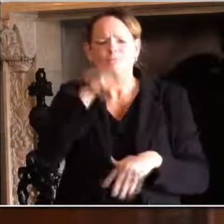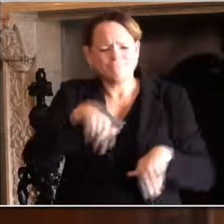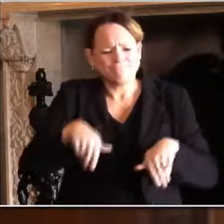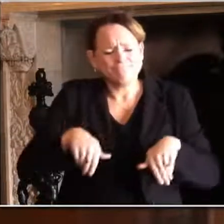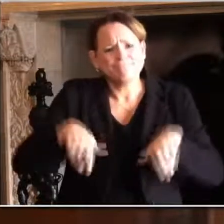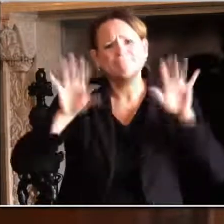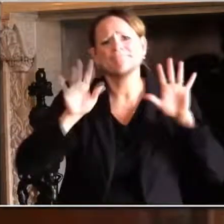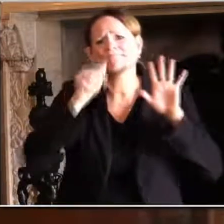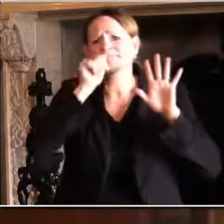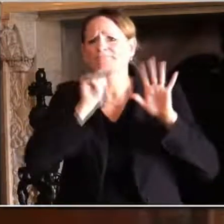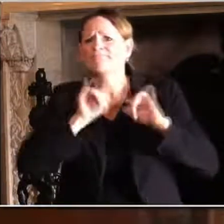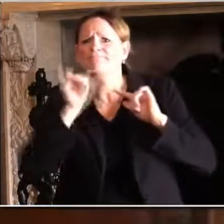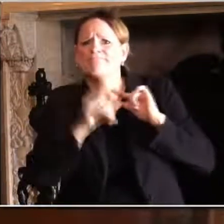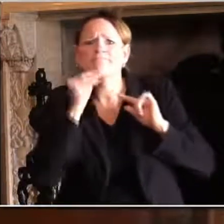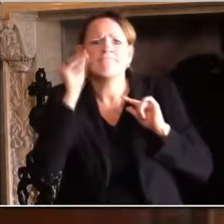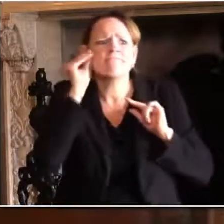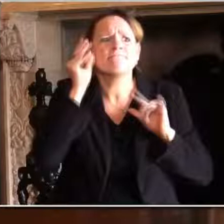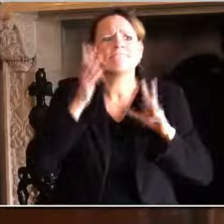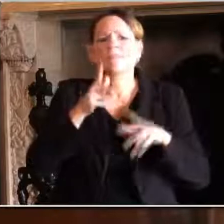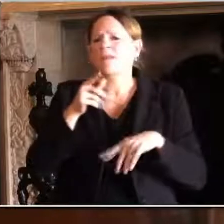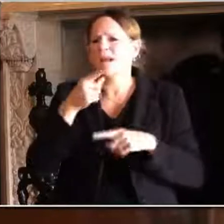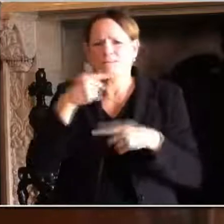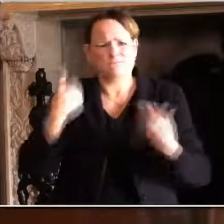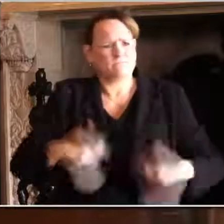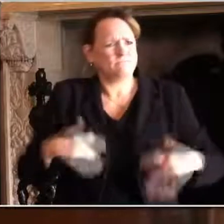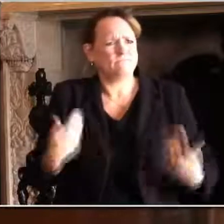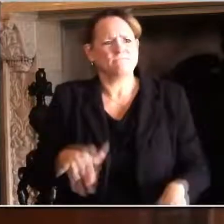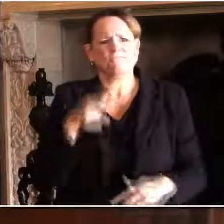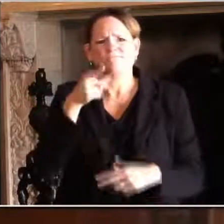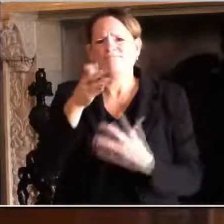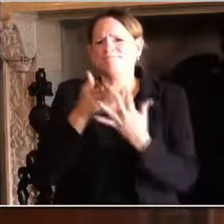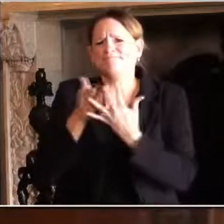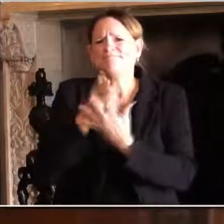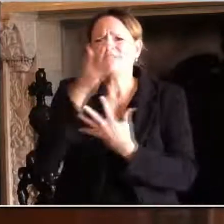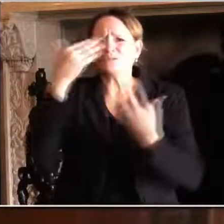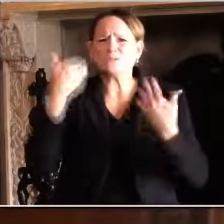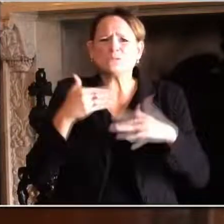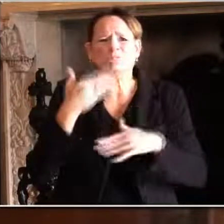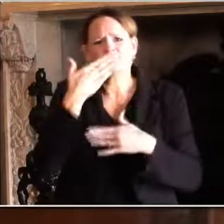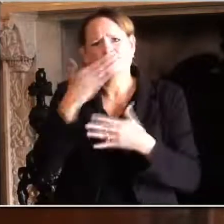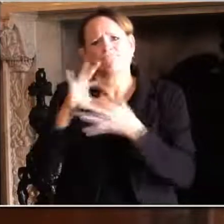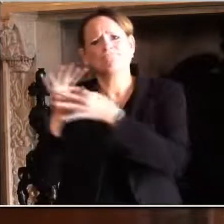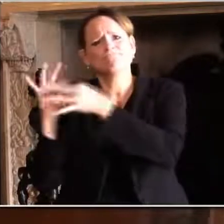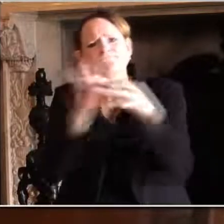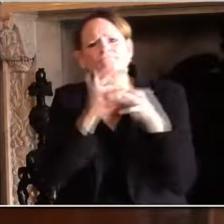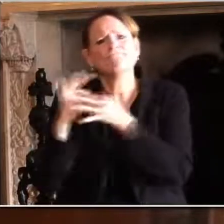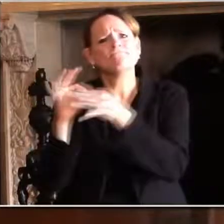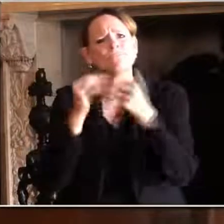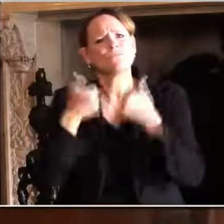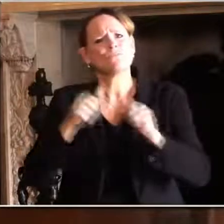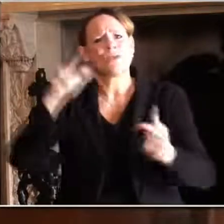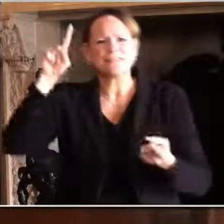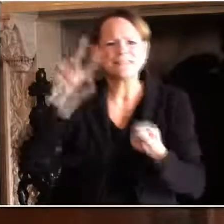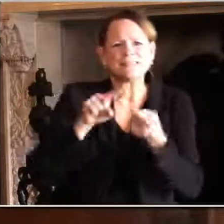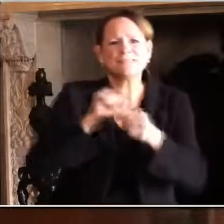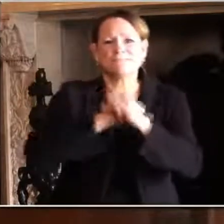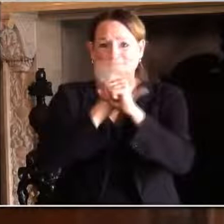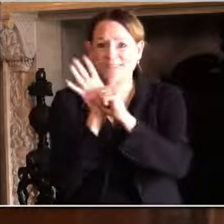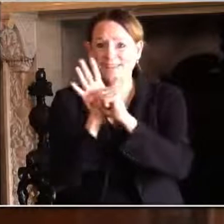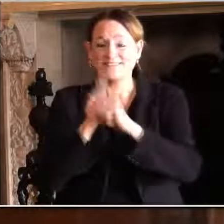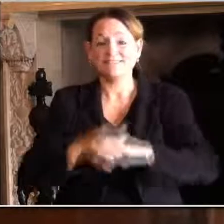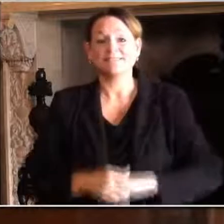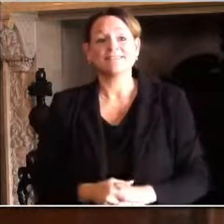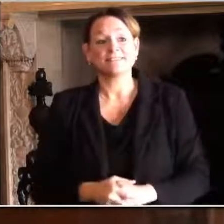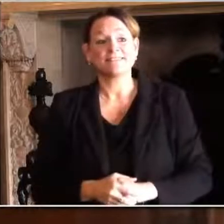commitment to doing everything you can so that we can get through this pandemic together. A few months ago, Wisconsin was in pretty good